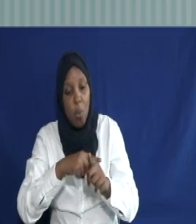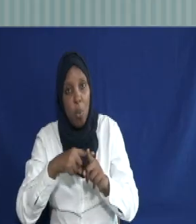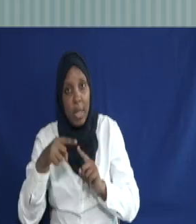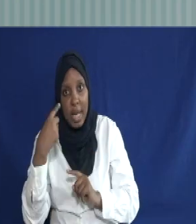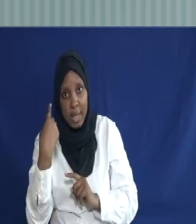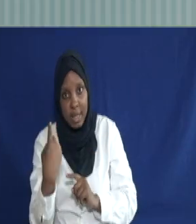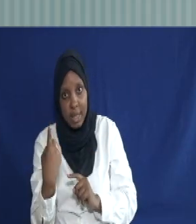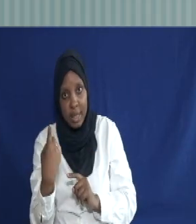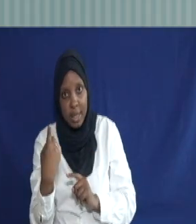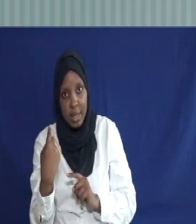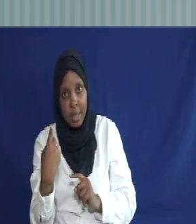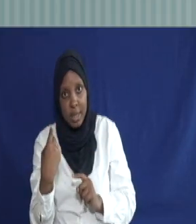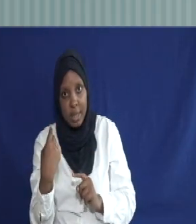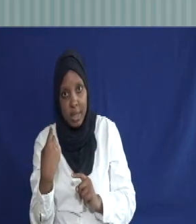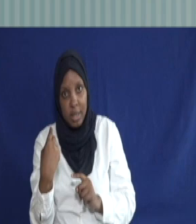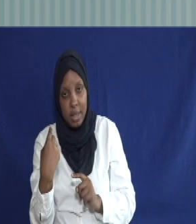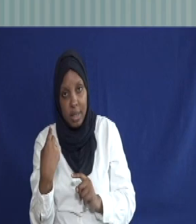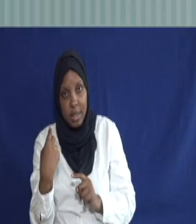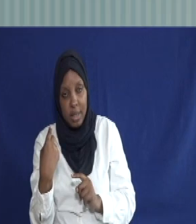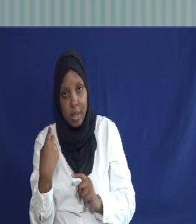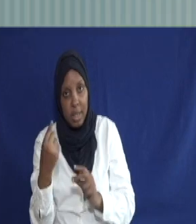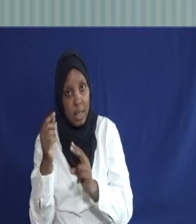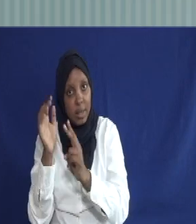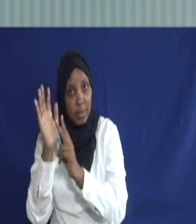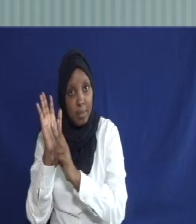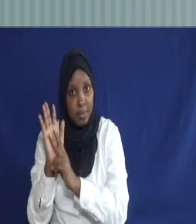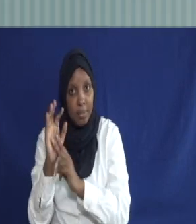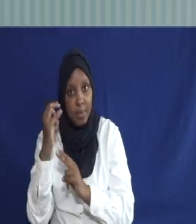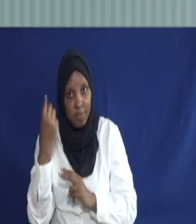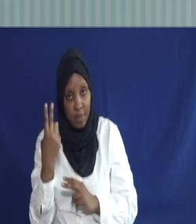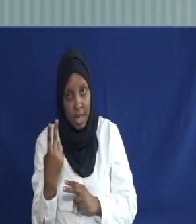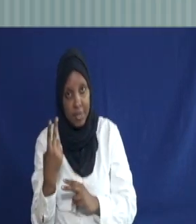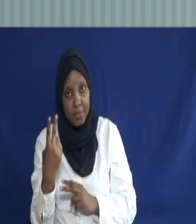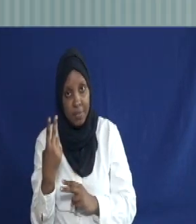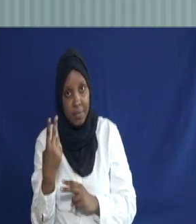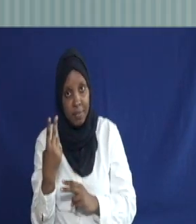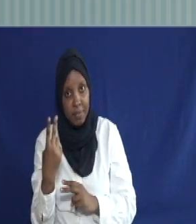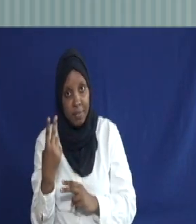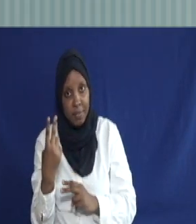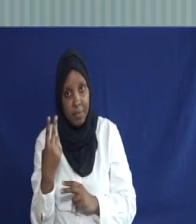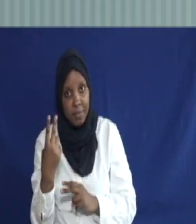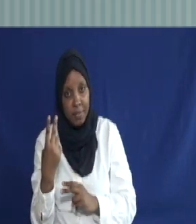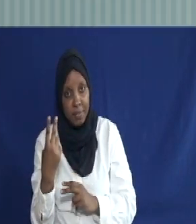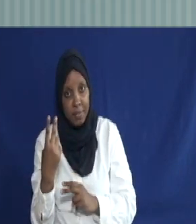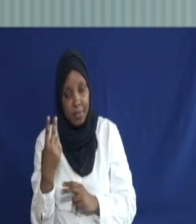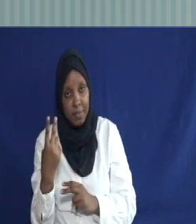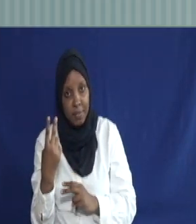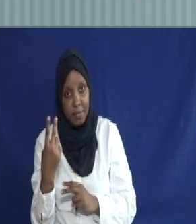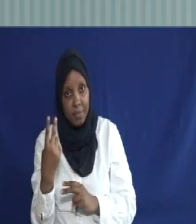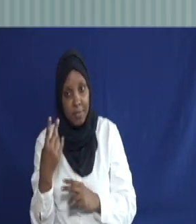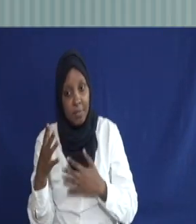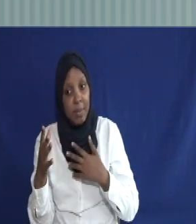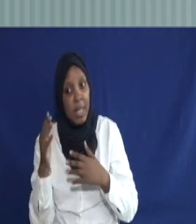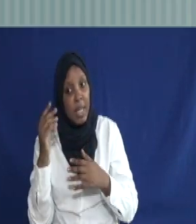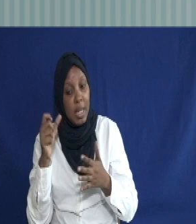My dear pupil, make sure you do your exercise. And to you, parent and